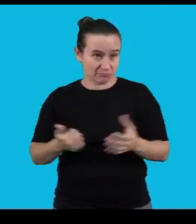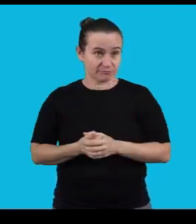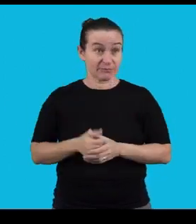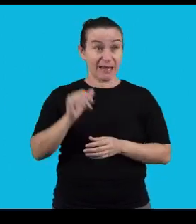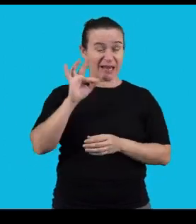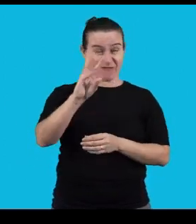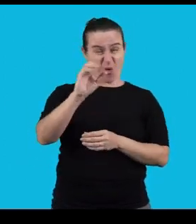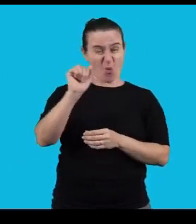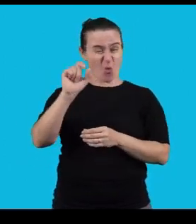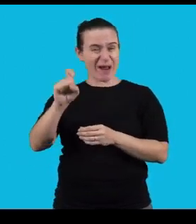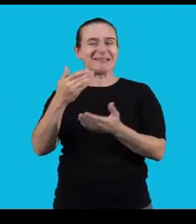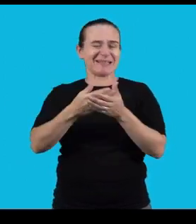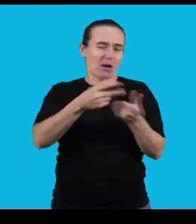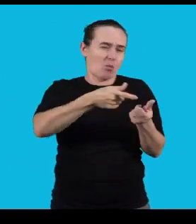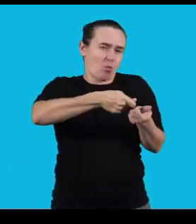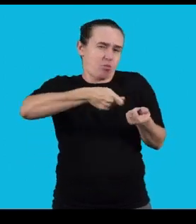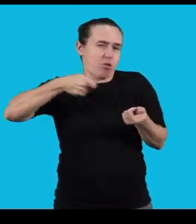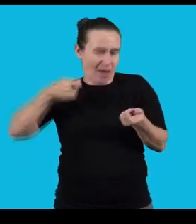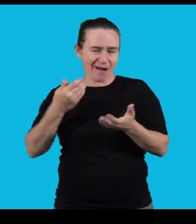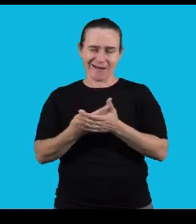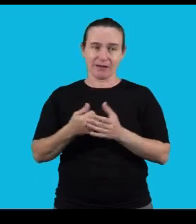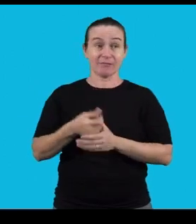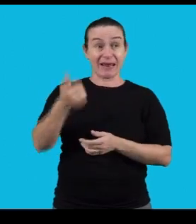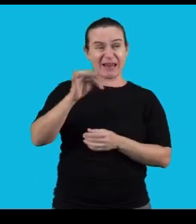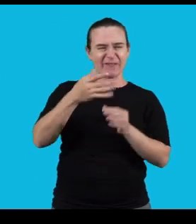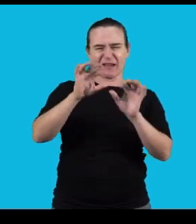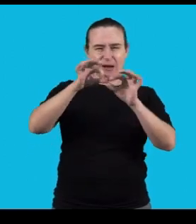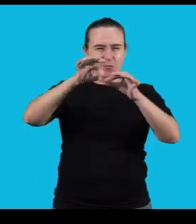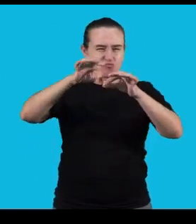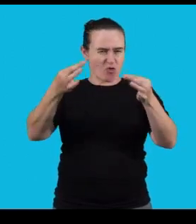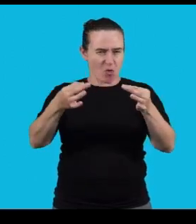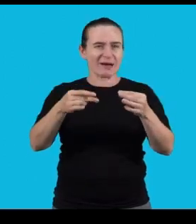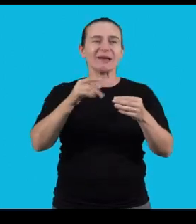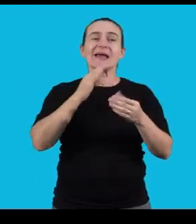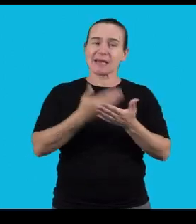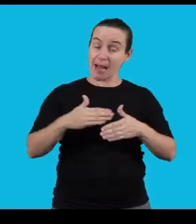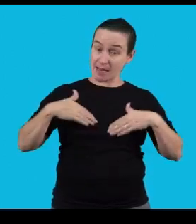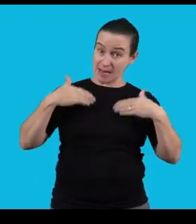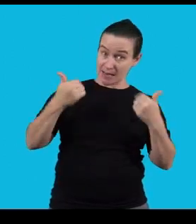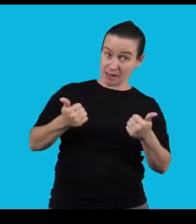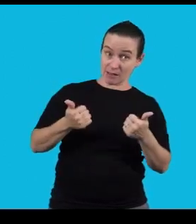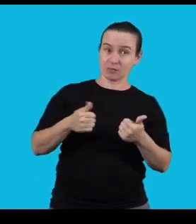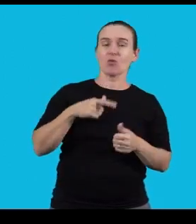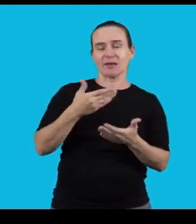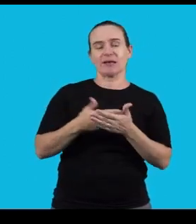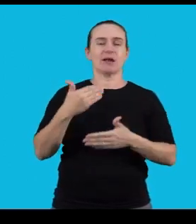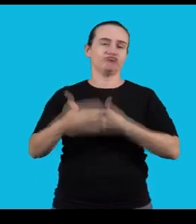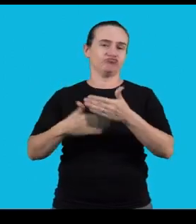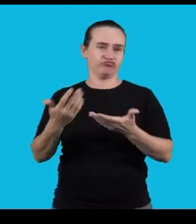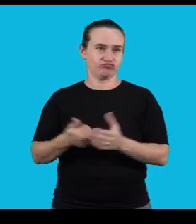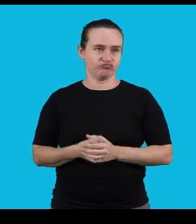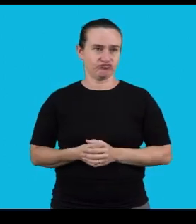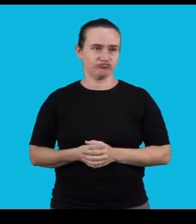wax, the wax can be syringed out. But if it's perforated, it will heal and can operate